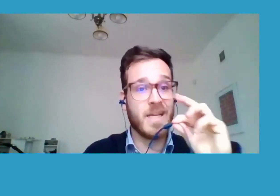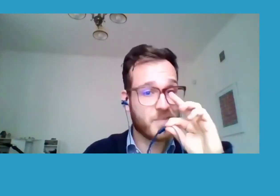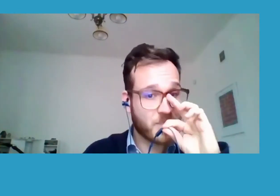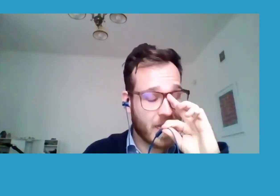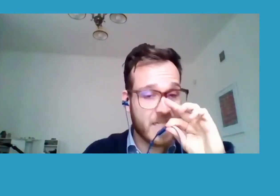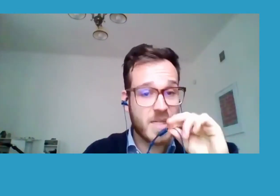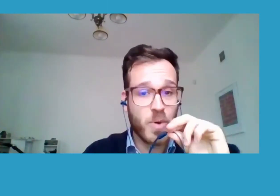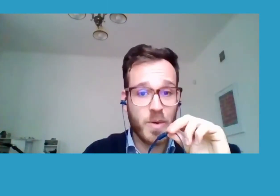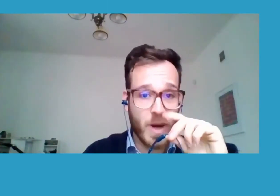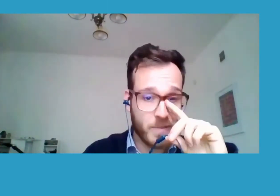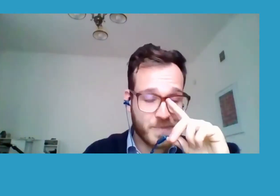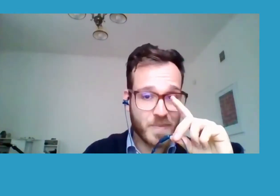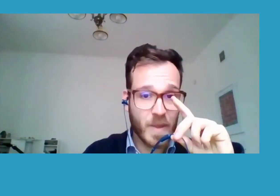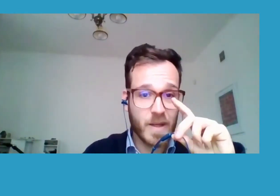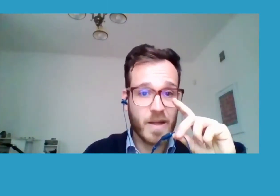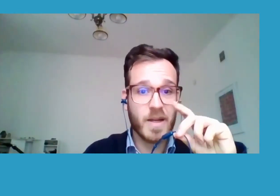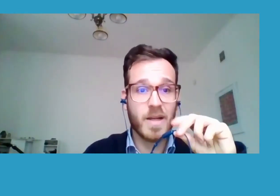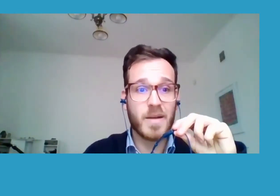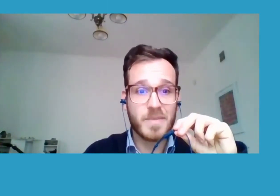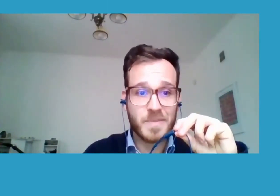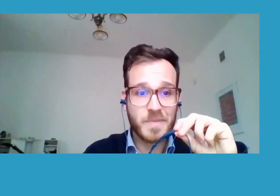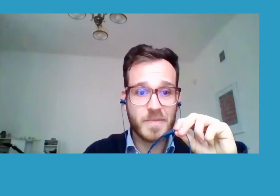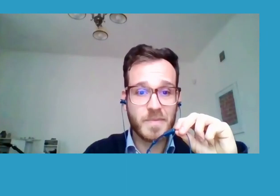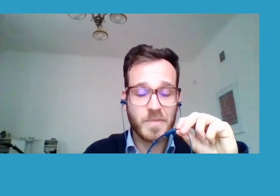And this is important. While